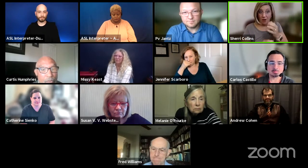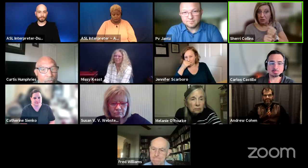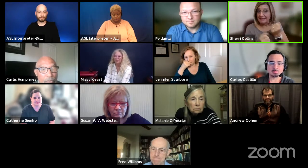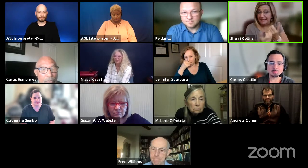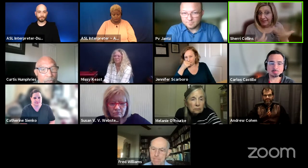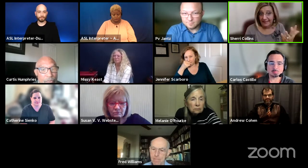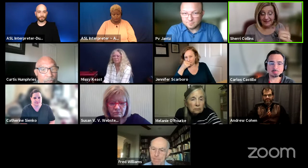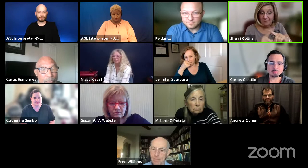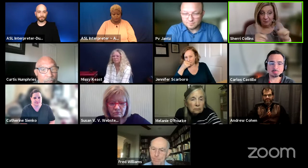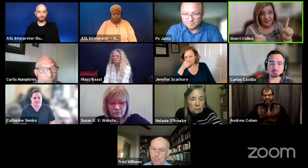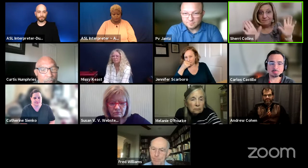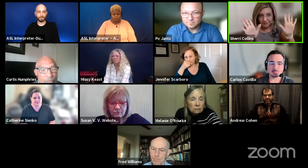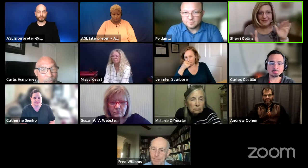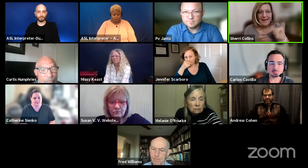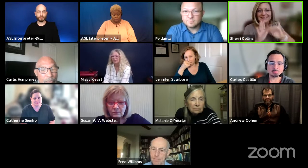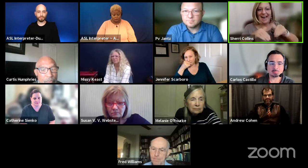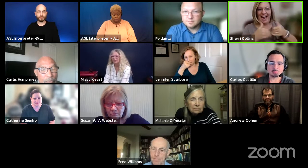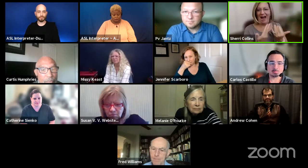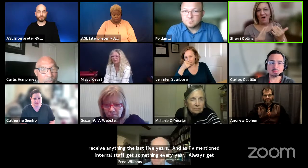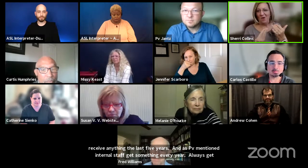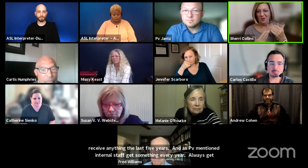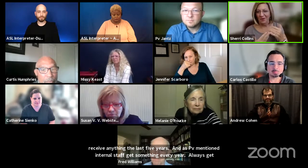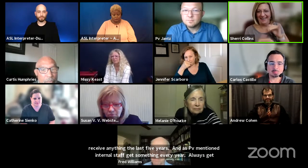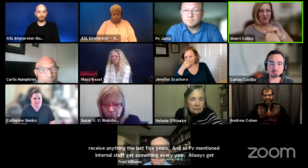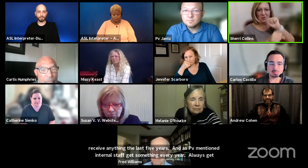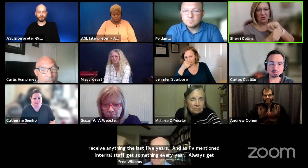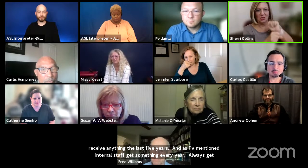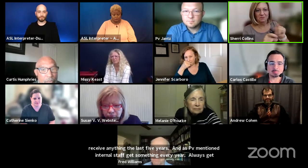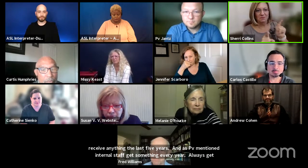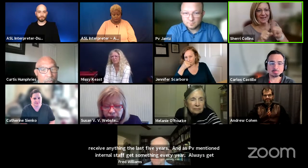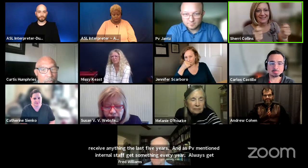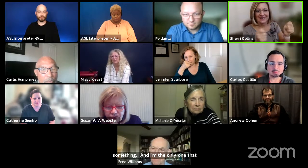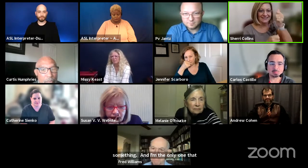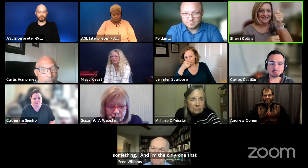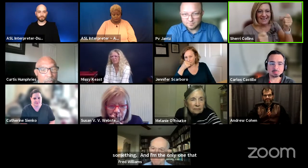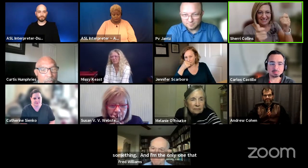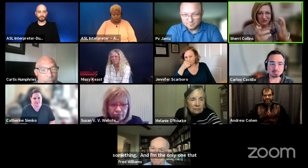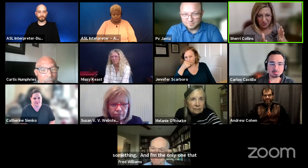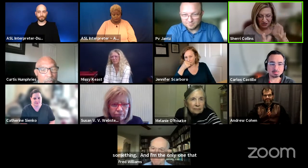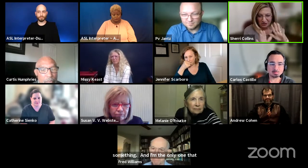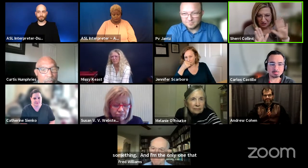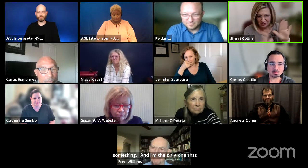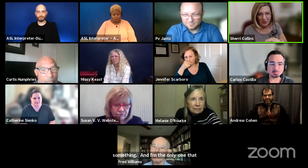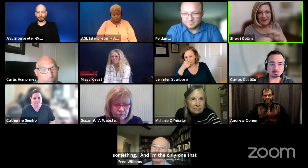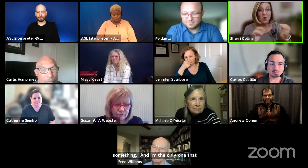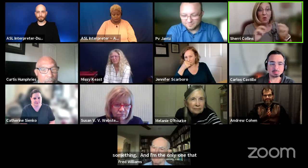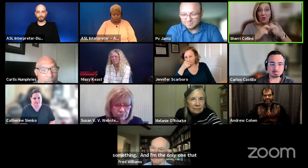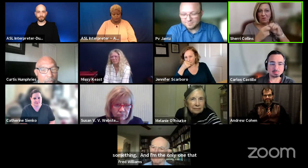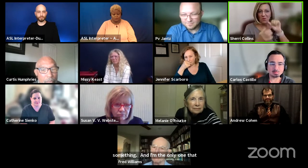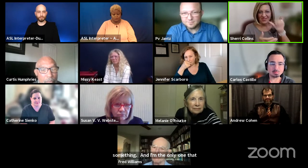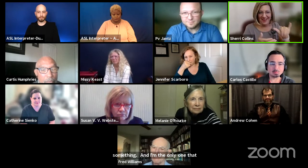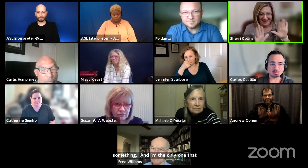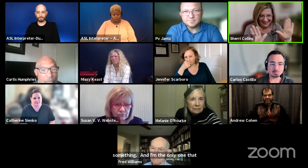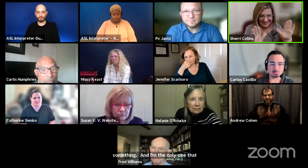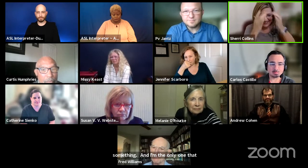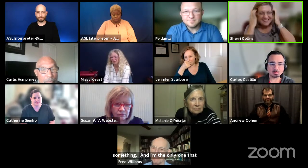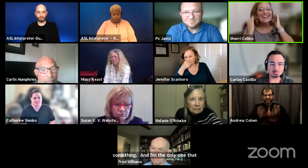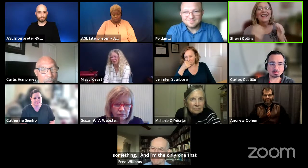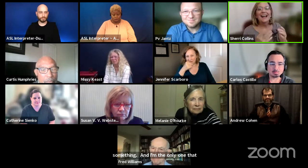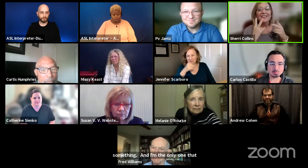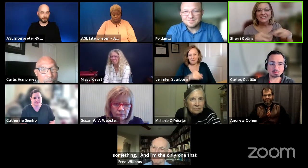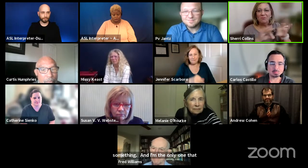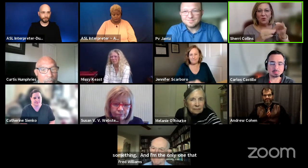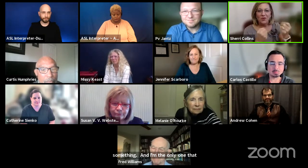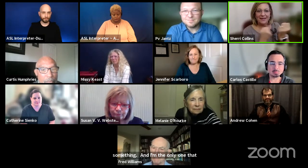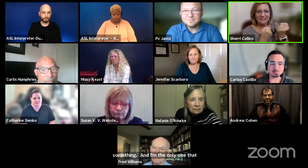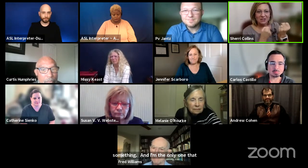one who have not received anything, but that's how it works being the executive director. So I have no problem with that.